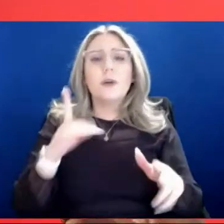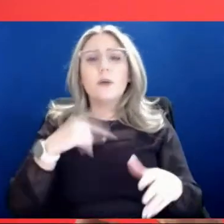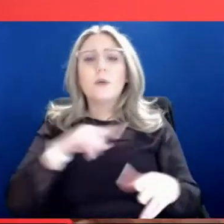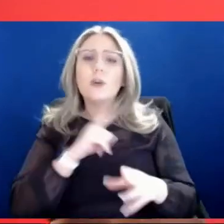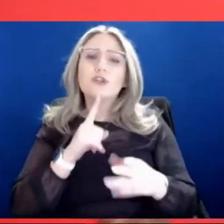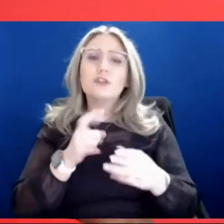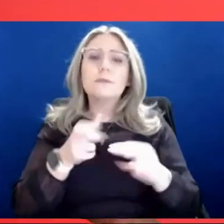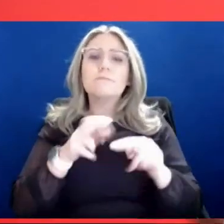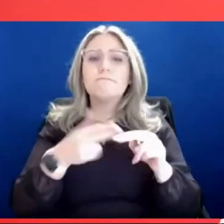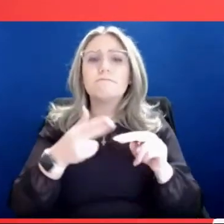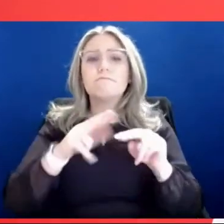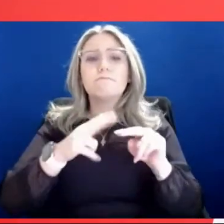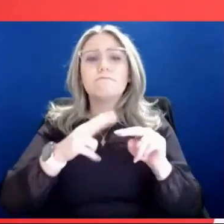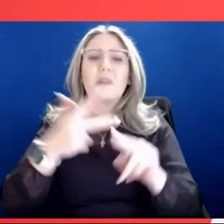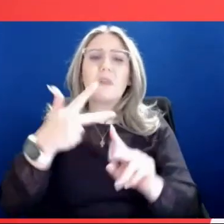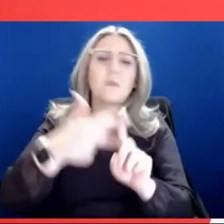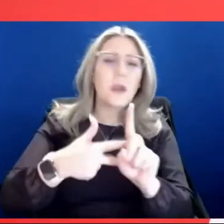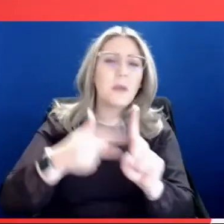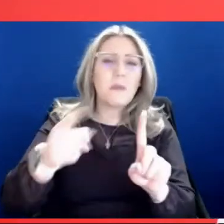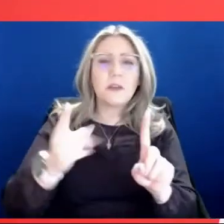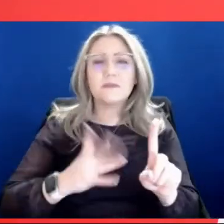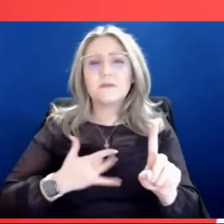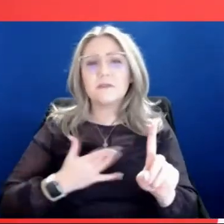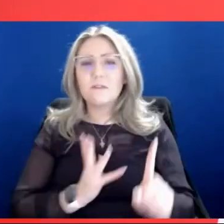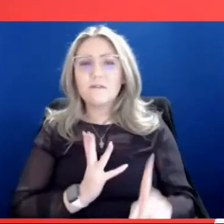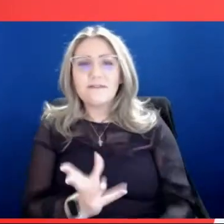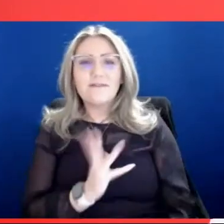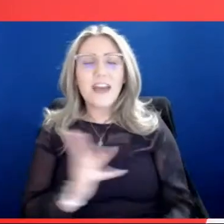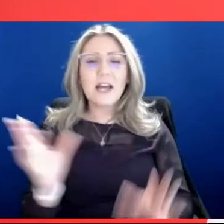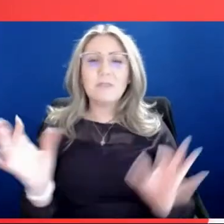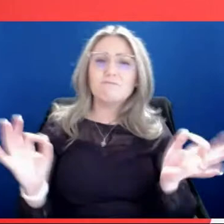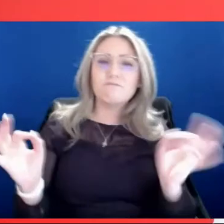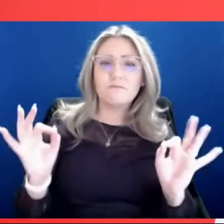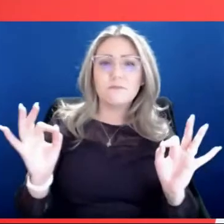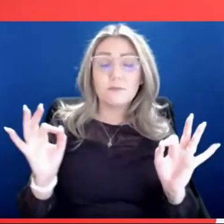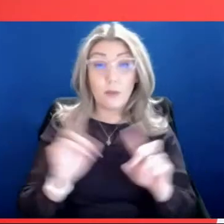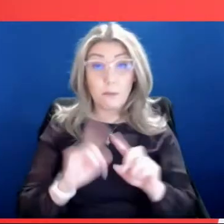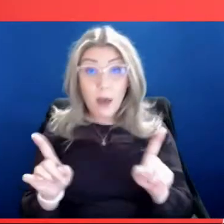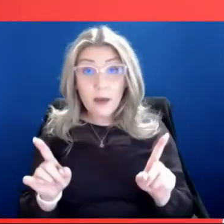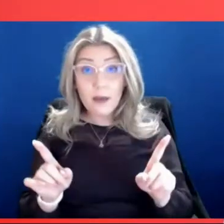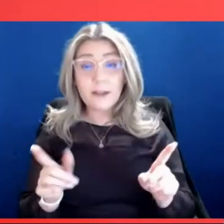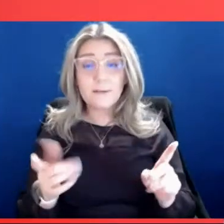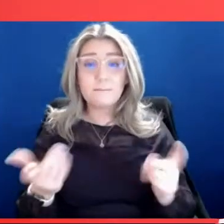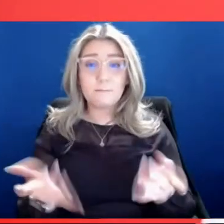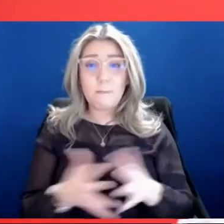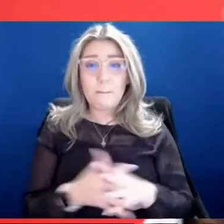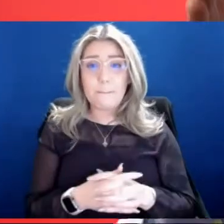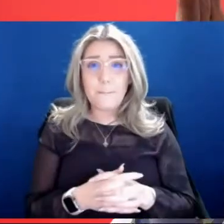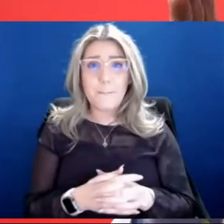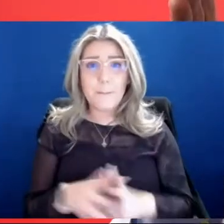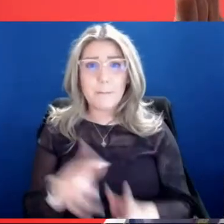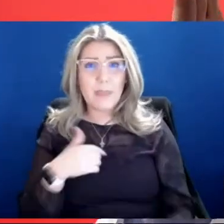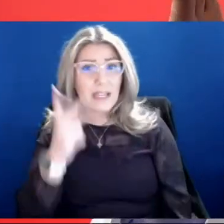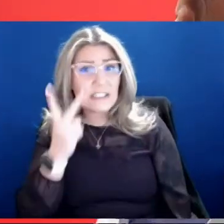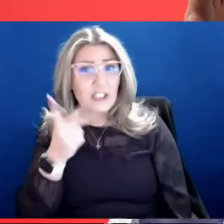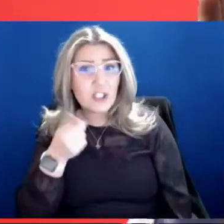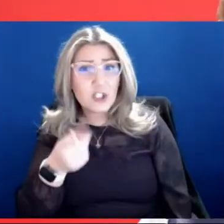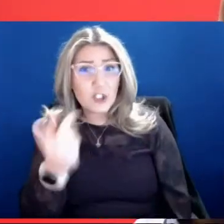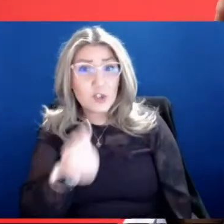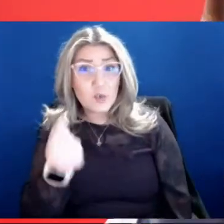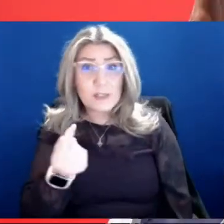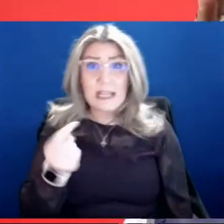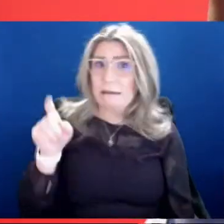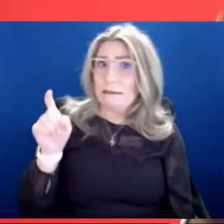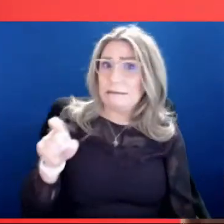months, you're feeling fine. You can do what no big deal. But I saw her on Tuesday and she needed